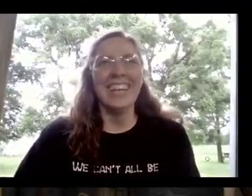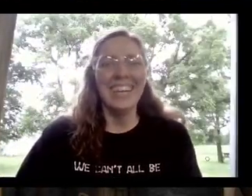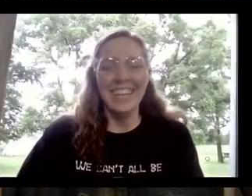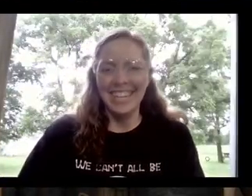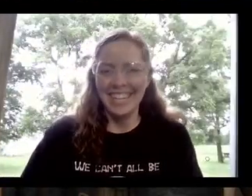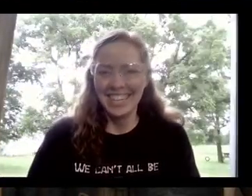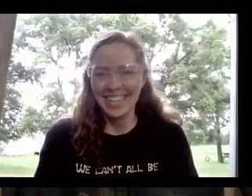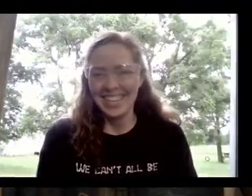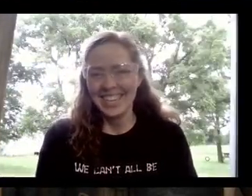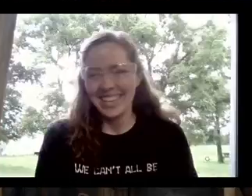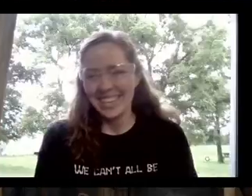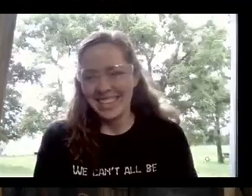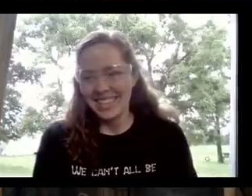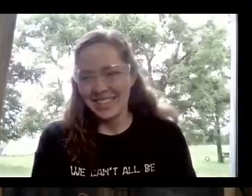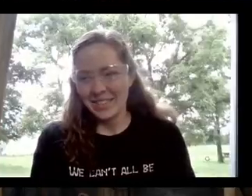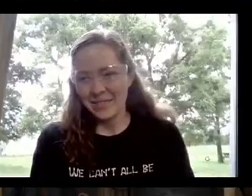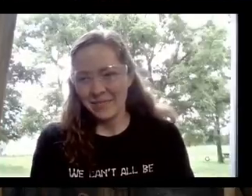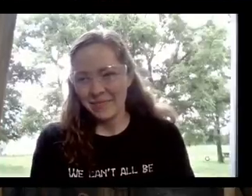Yeah.